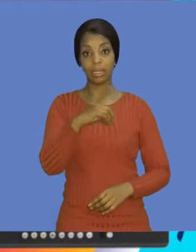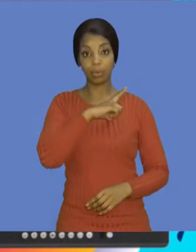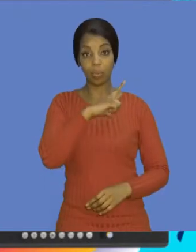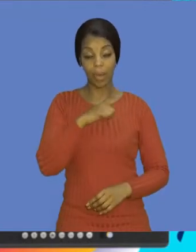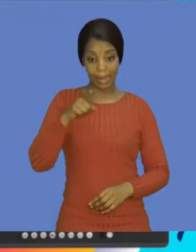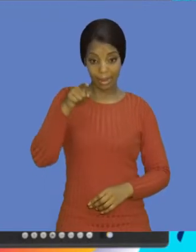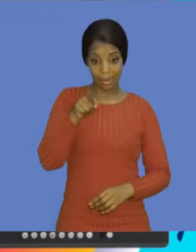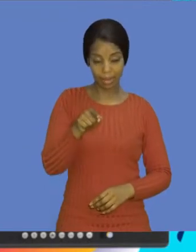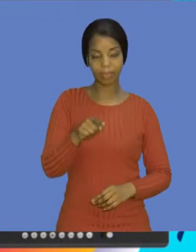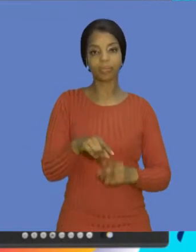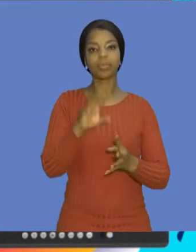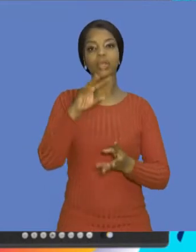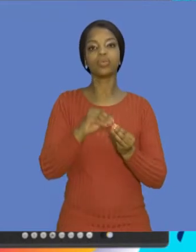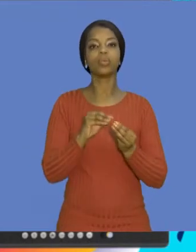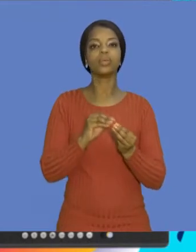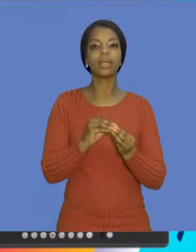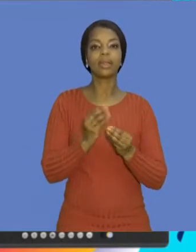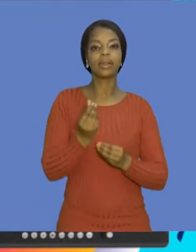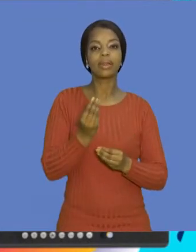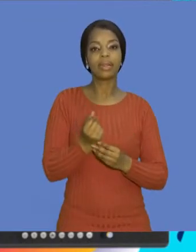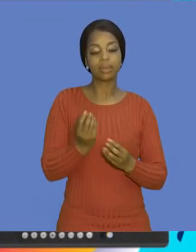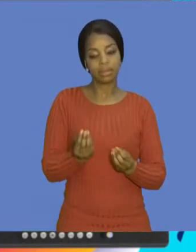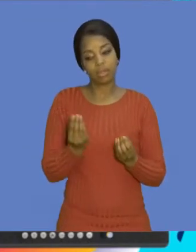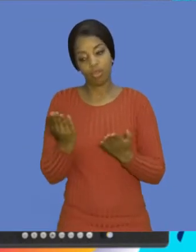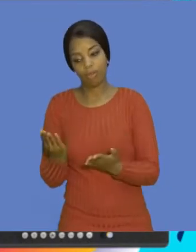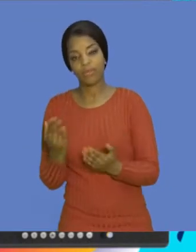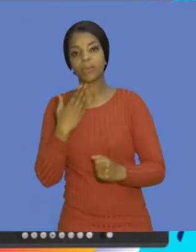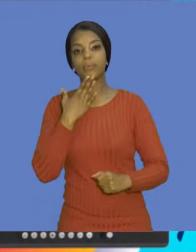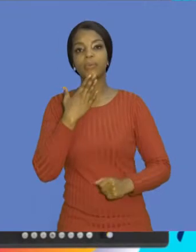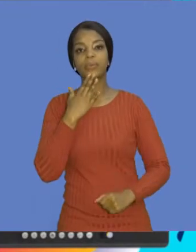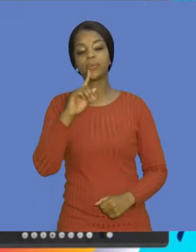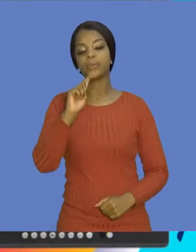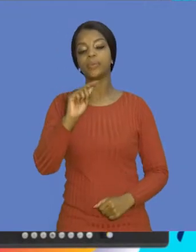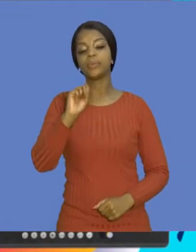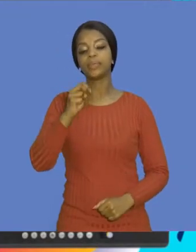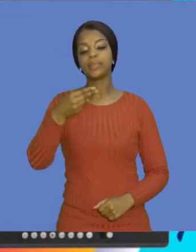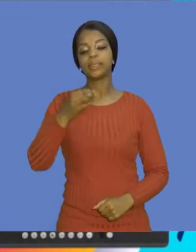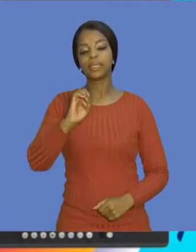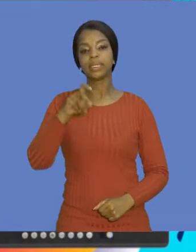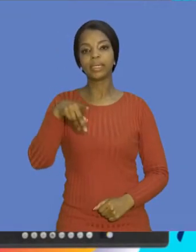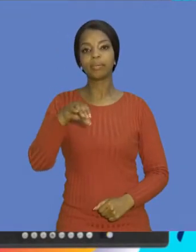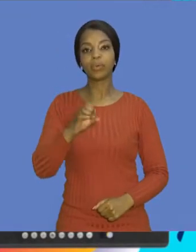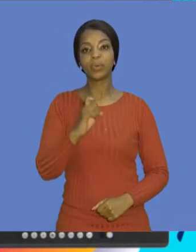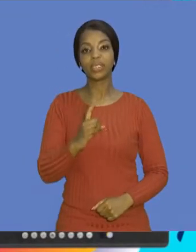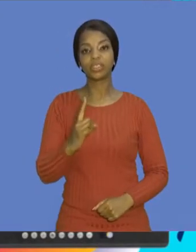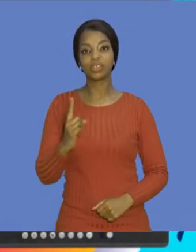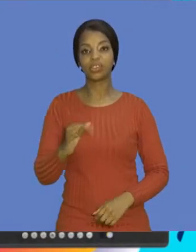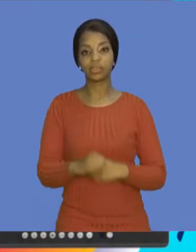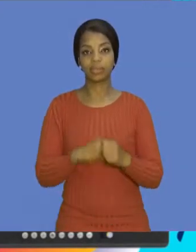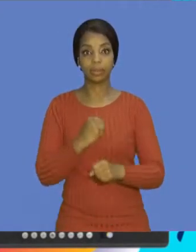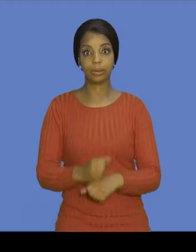total interest that they are offering Tshepo in this context for every year, but compounded